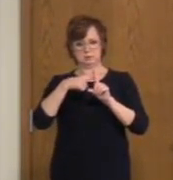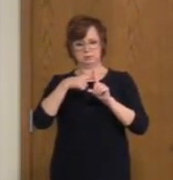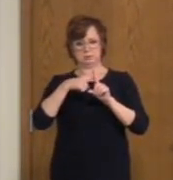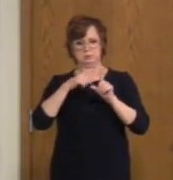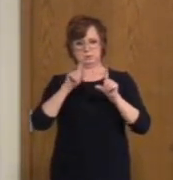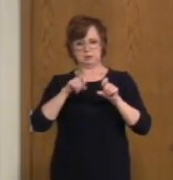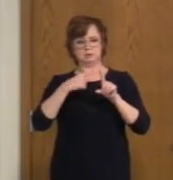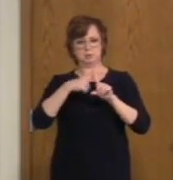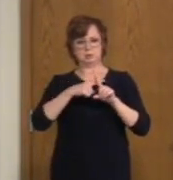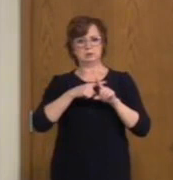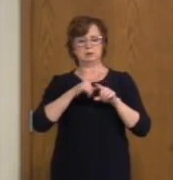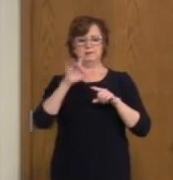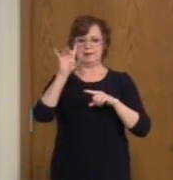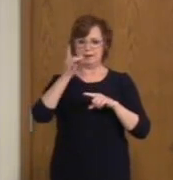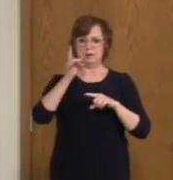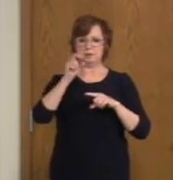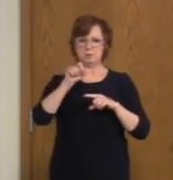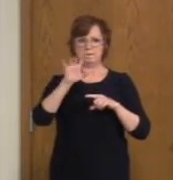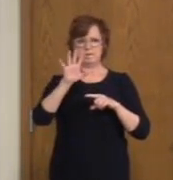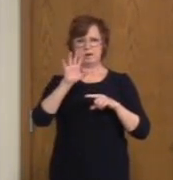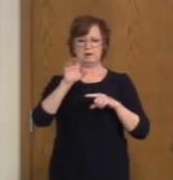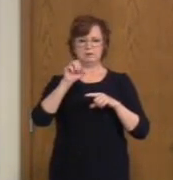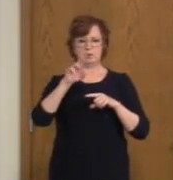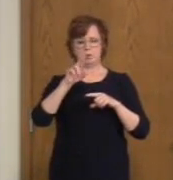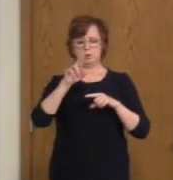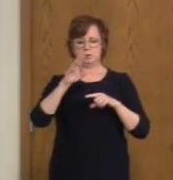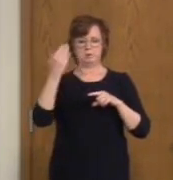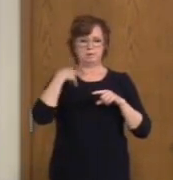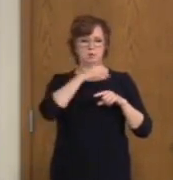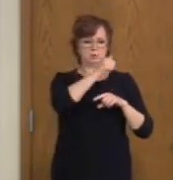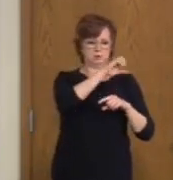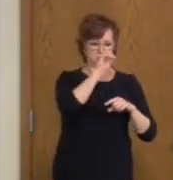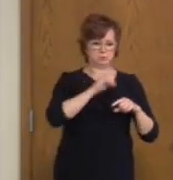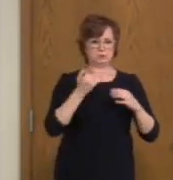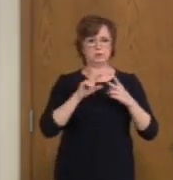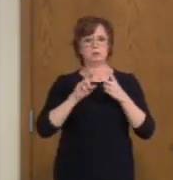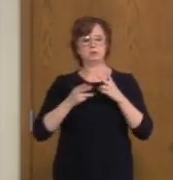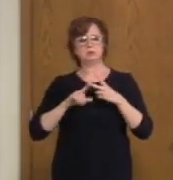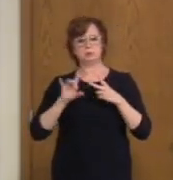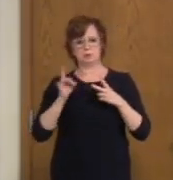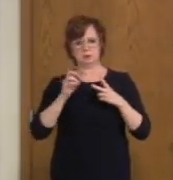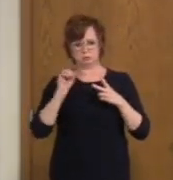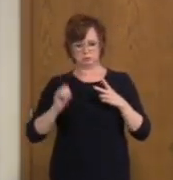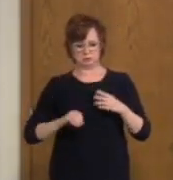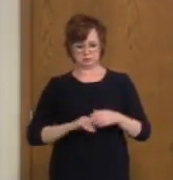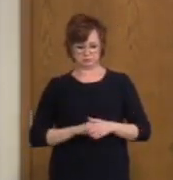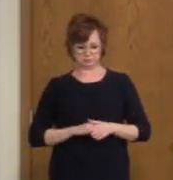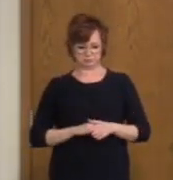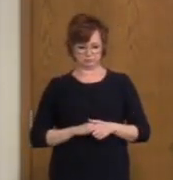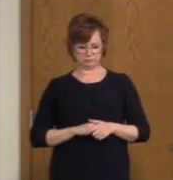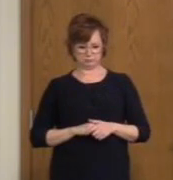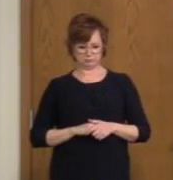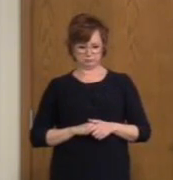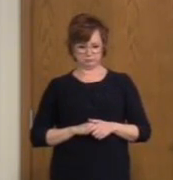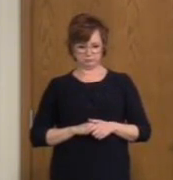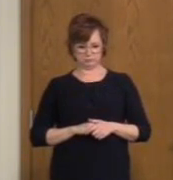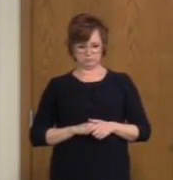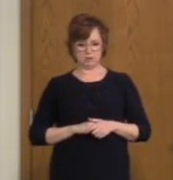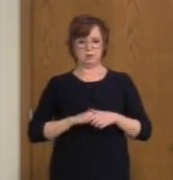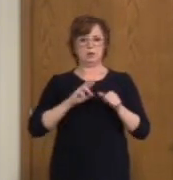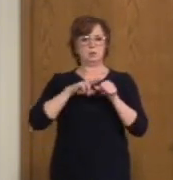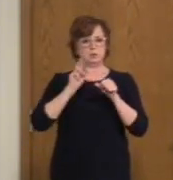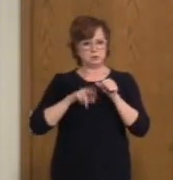Regina is concerning, there's some early signals that things may be turning around, but we do need to stay the course.